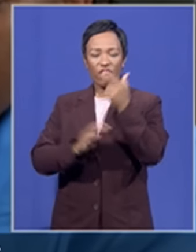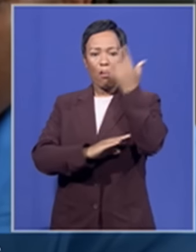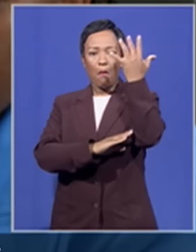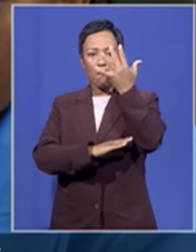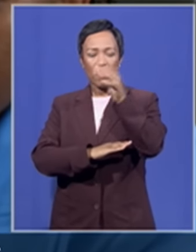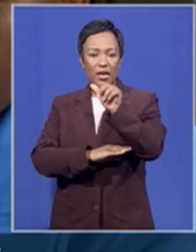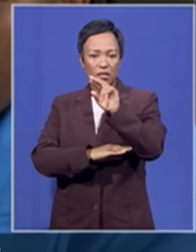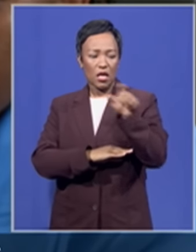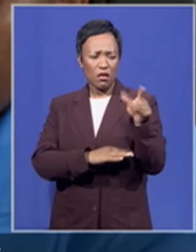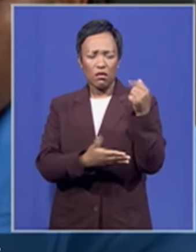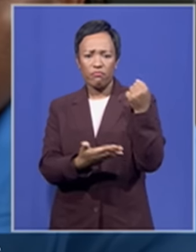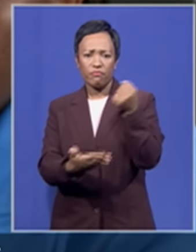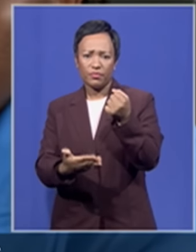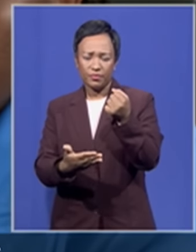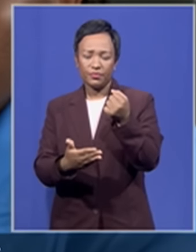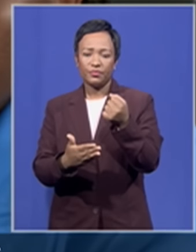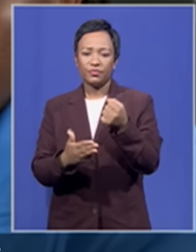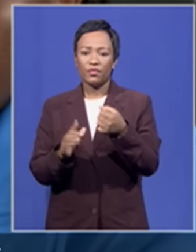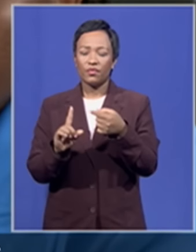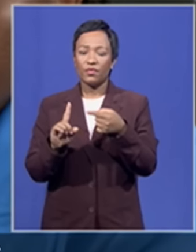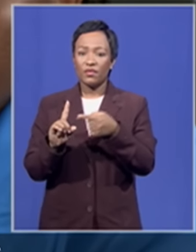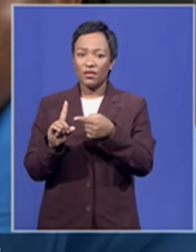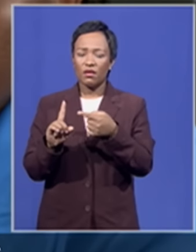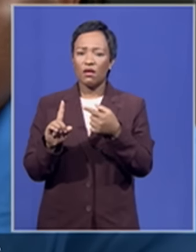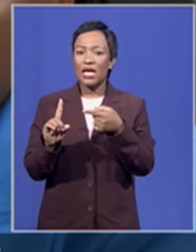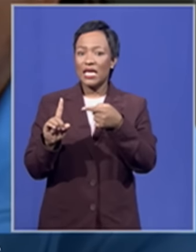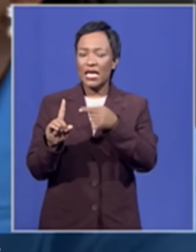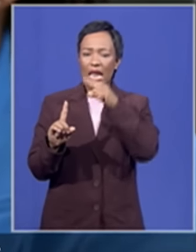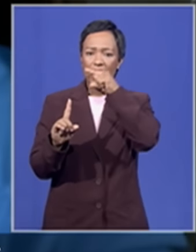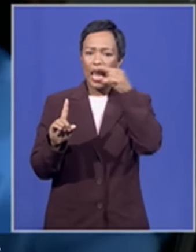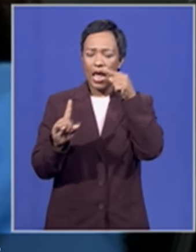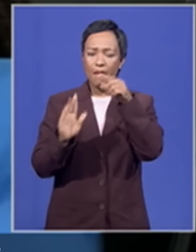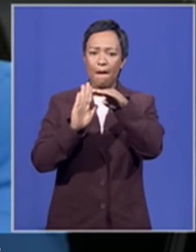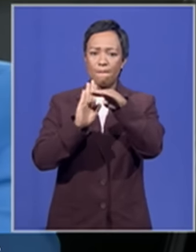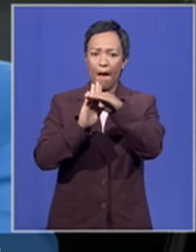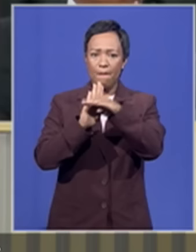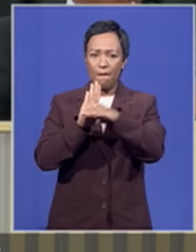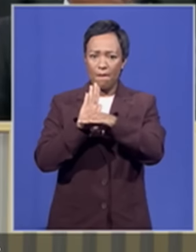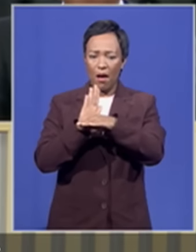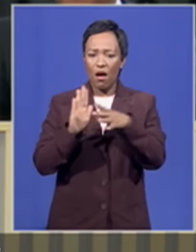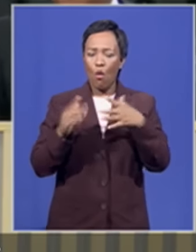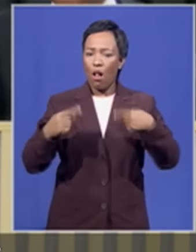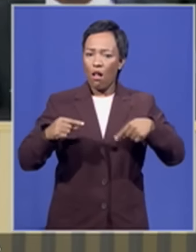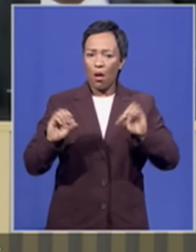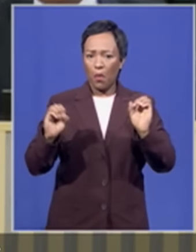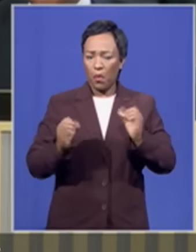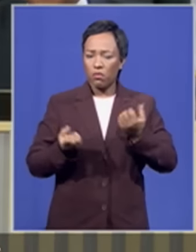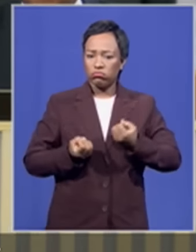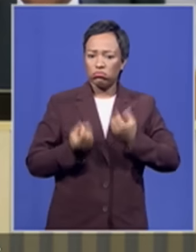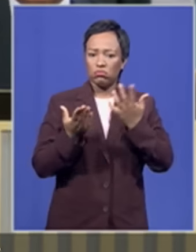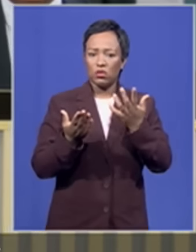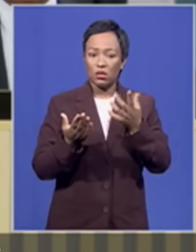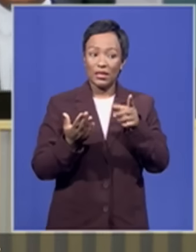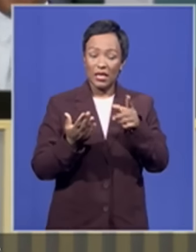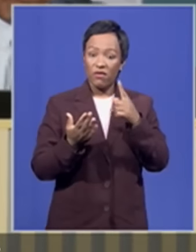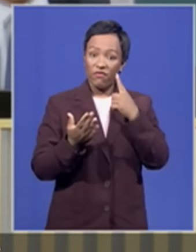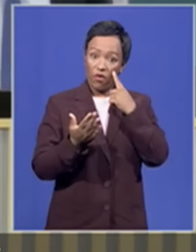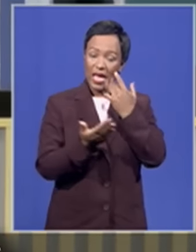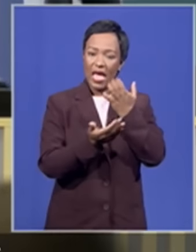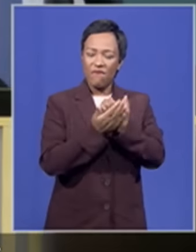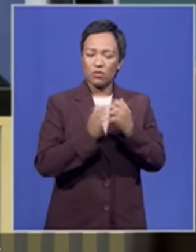Dikgatiso tseo Matlala a neng a bitsa mabitso a sa lobe letho di bapetswe ka pela komiti ho fa bopaki matla le ho